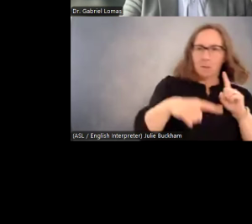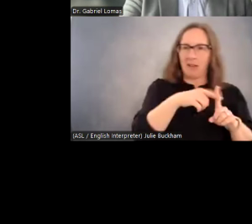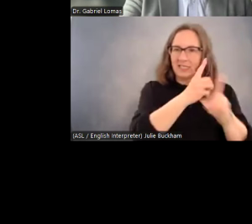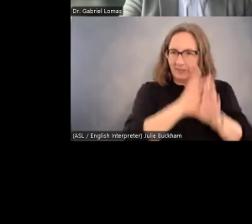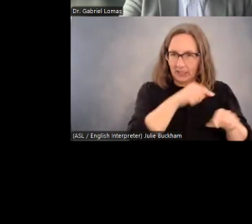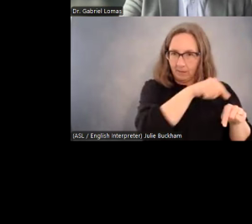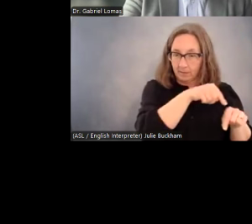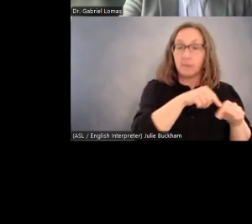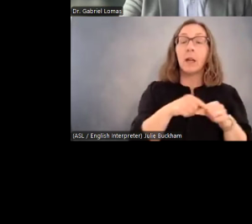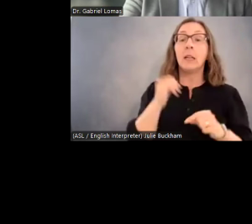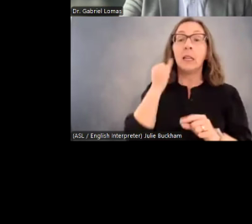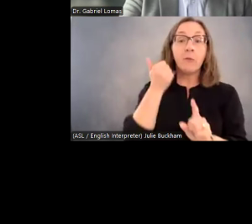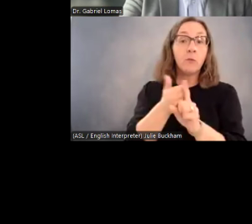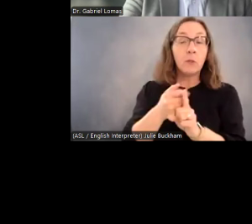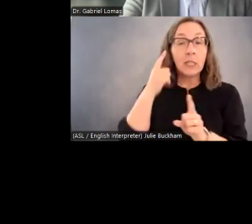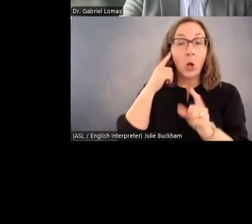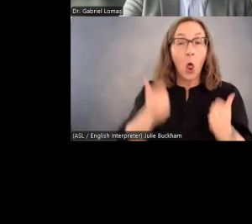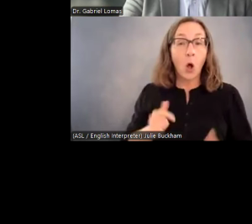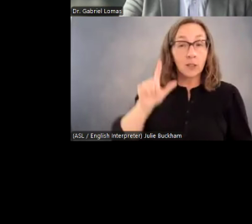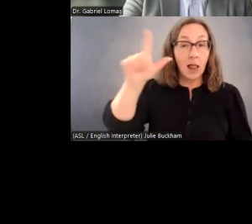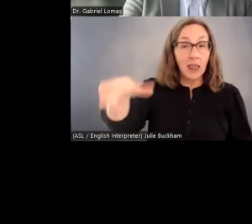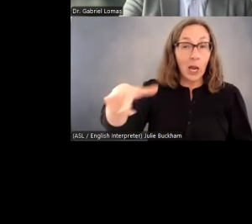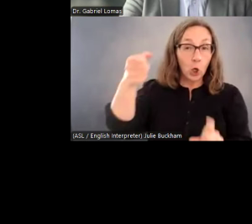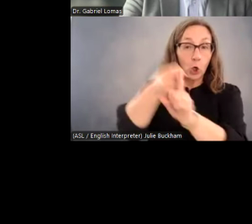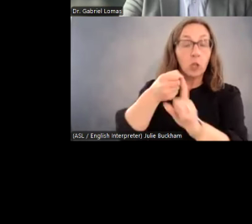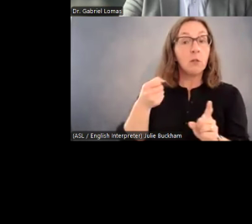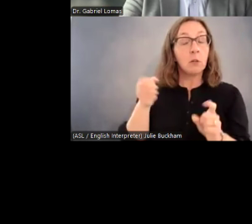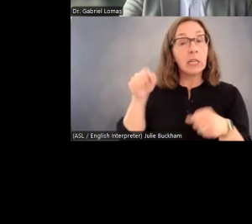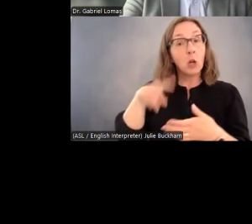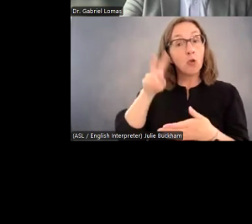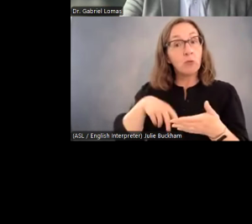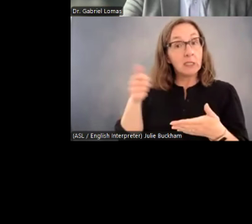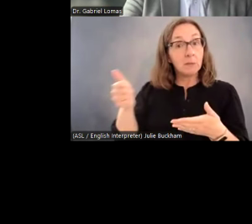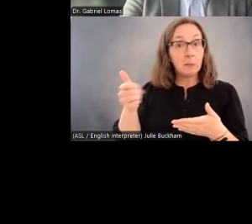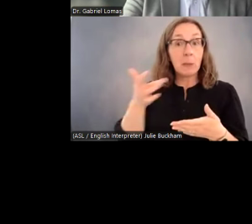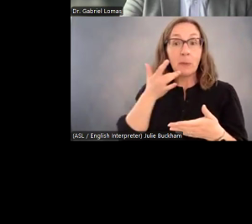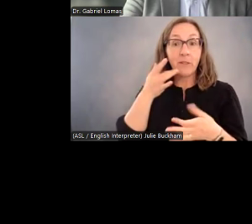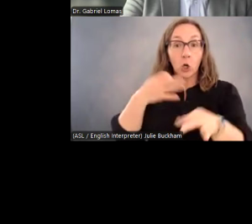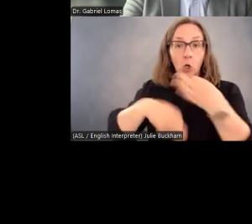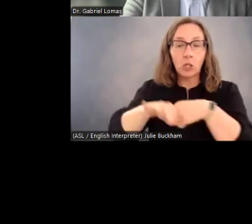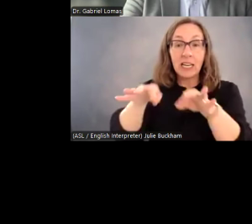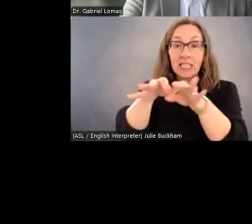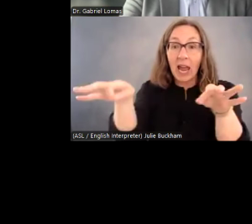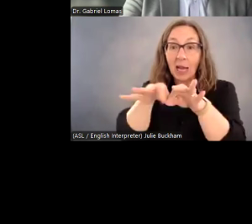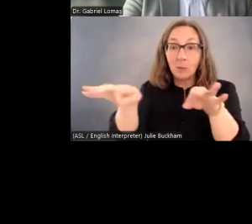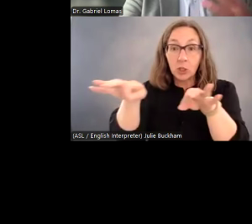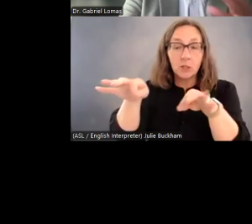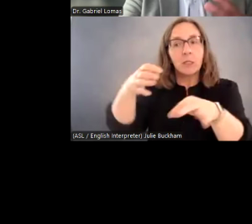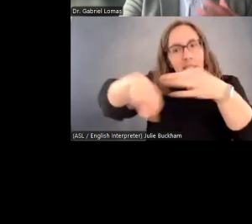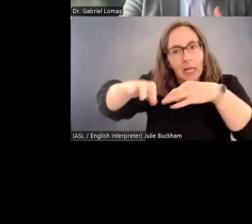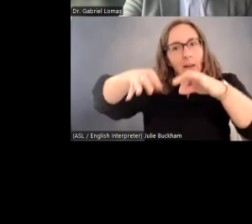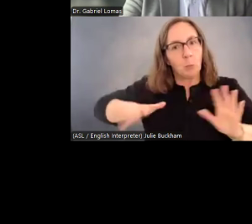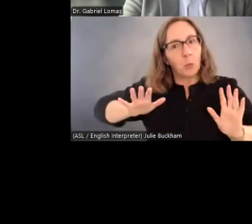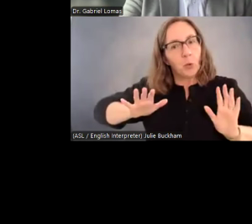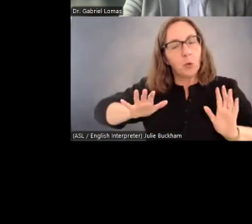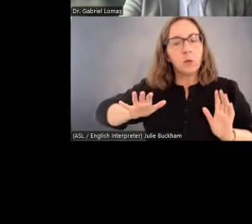their hearing later in life have really do have good reading skills and may prefer captioning instead of a sign language interpreter. So making sure